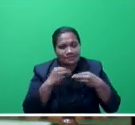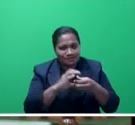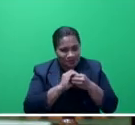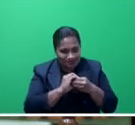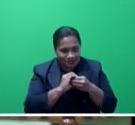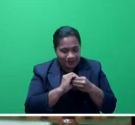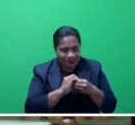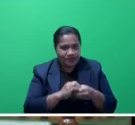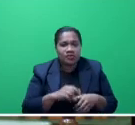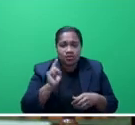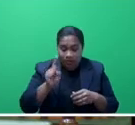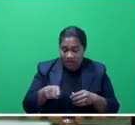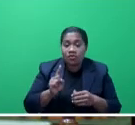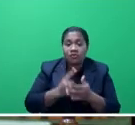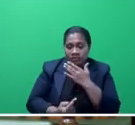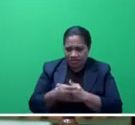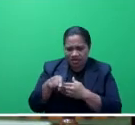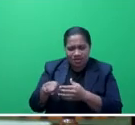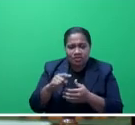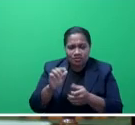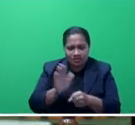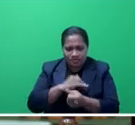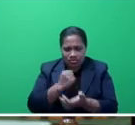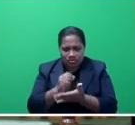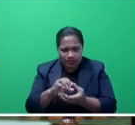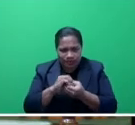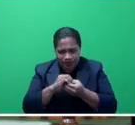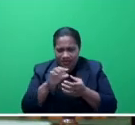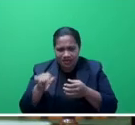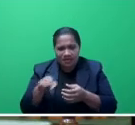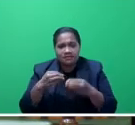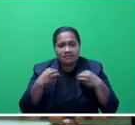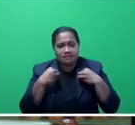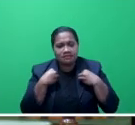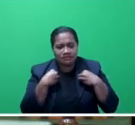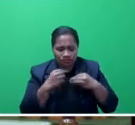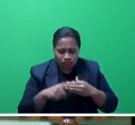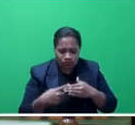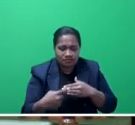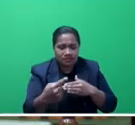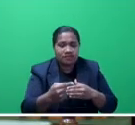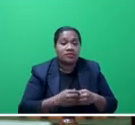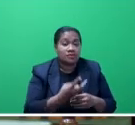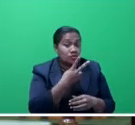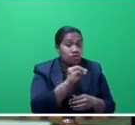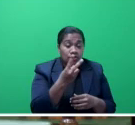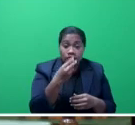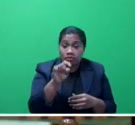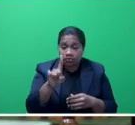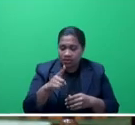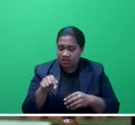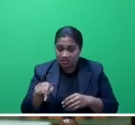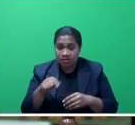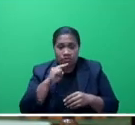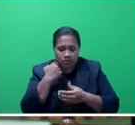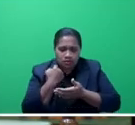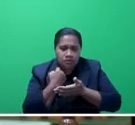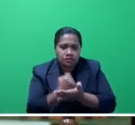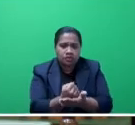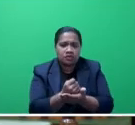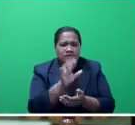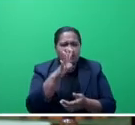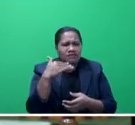able to insure their businesses. Through a pilot launch in early October 2021, the product will initially support a group of 500